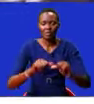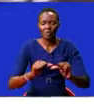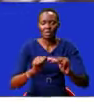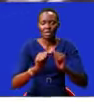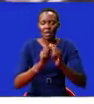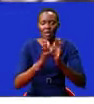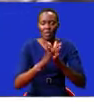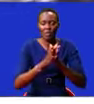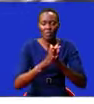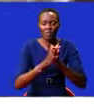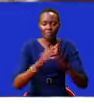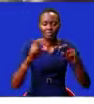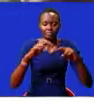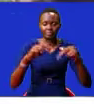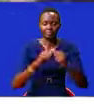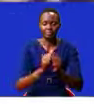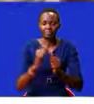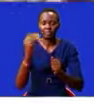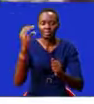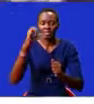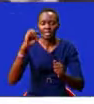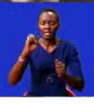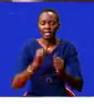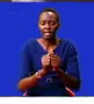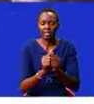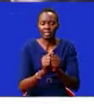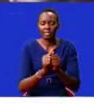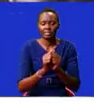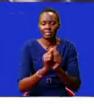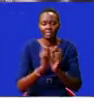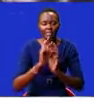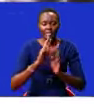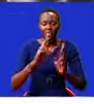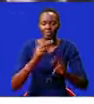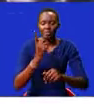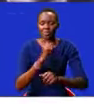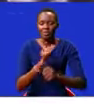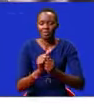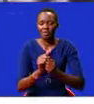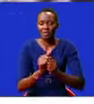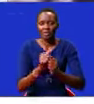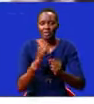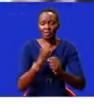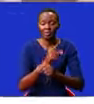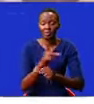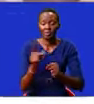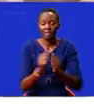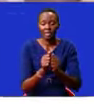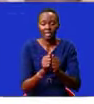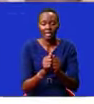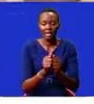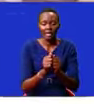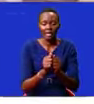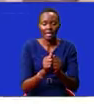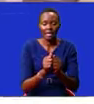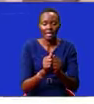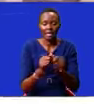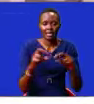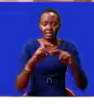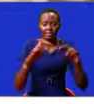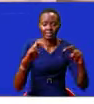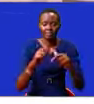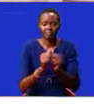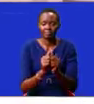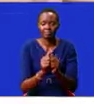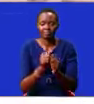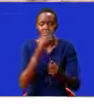CS CSI team from Elder have responded they have done their part of uh forensic I believe very